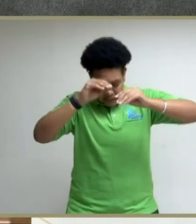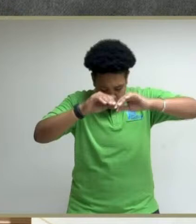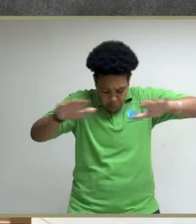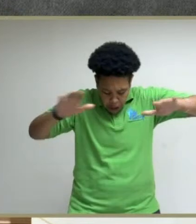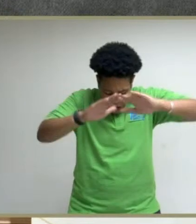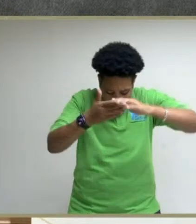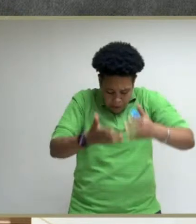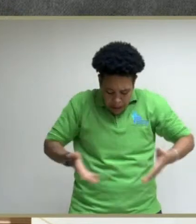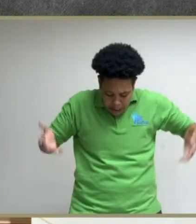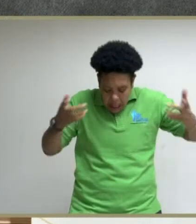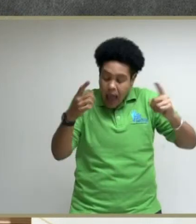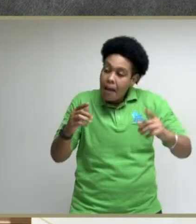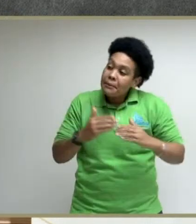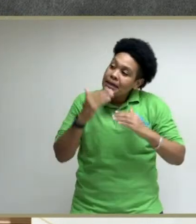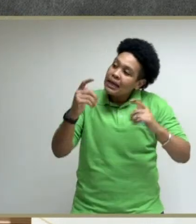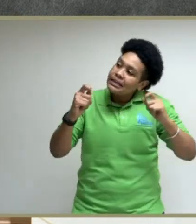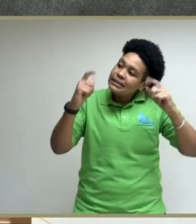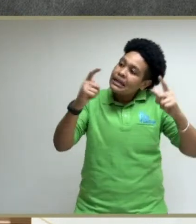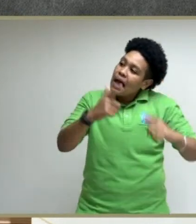country. Next slide.